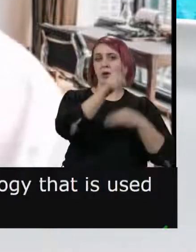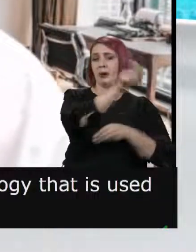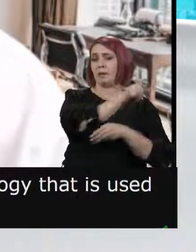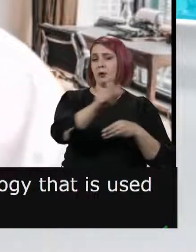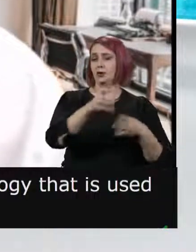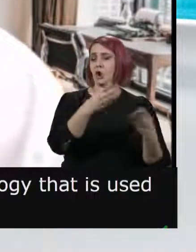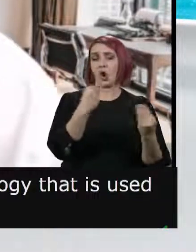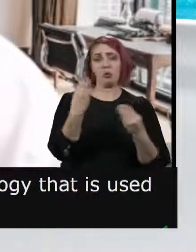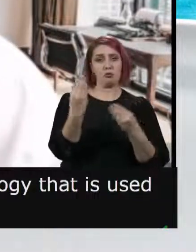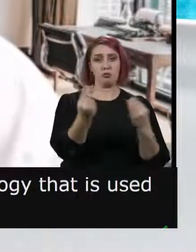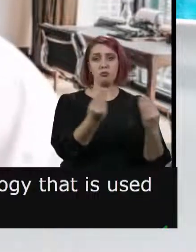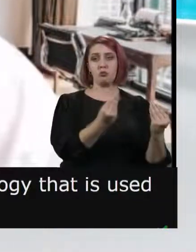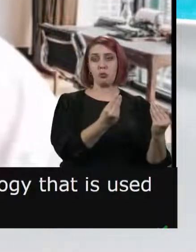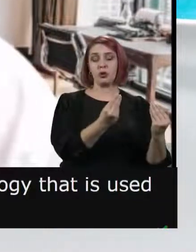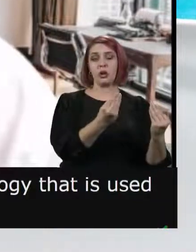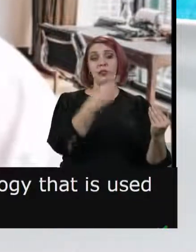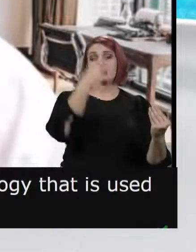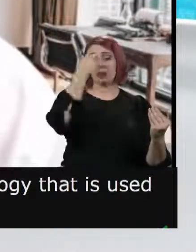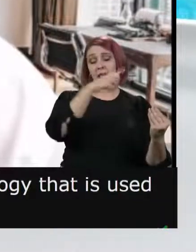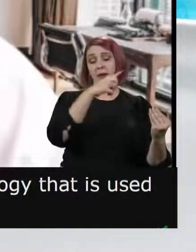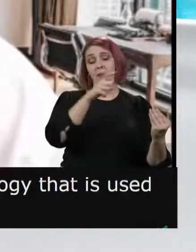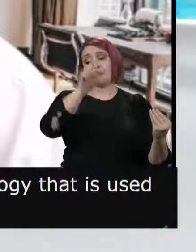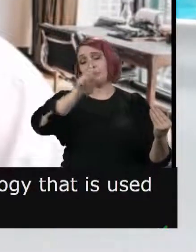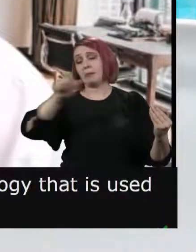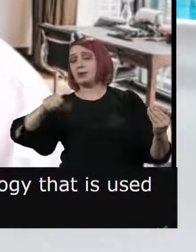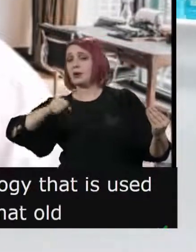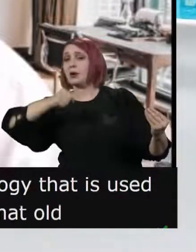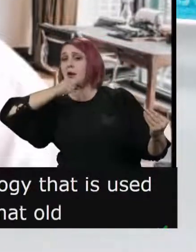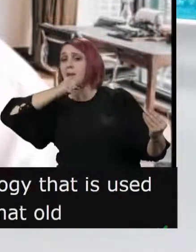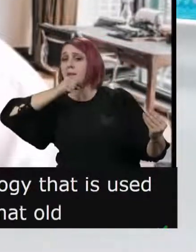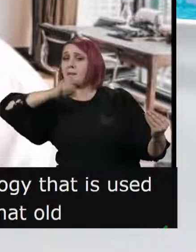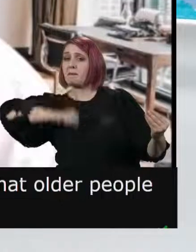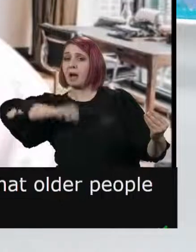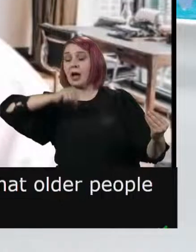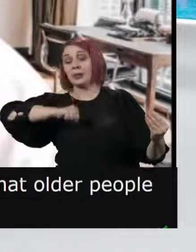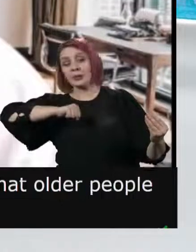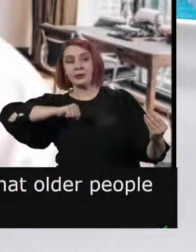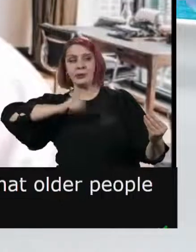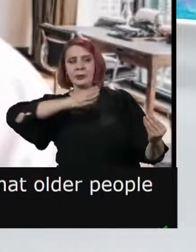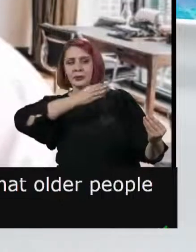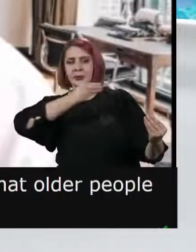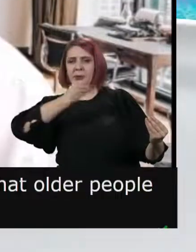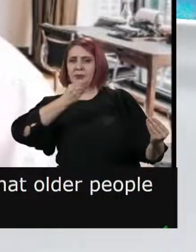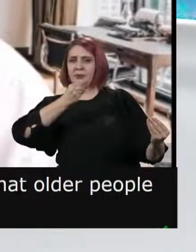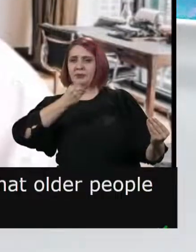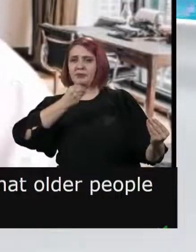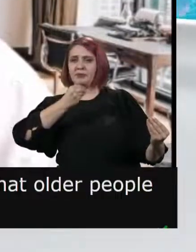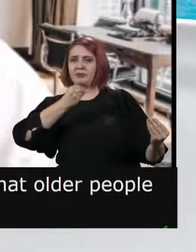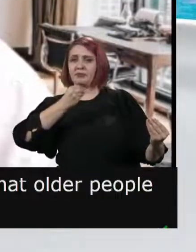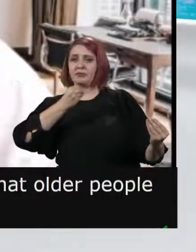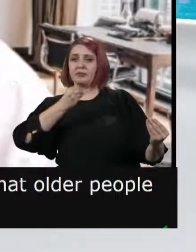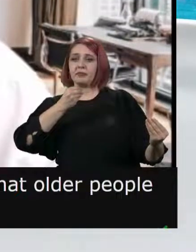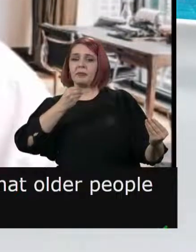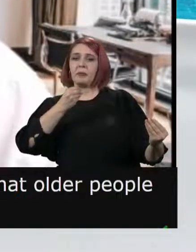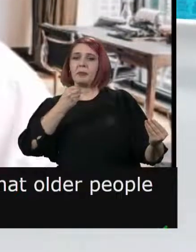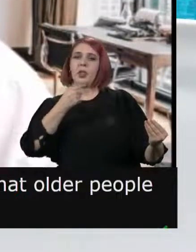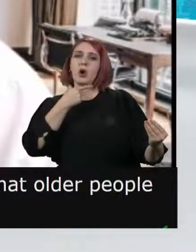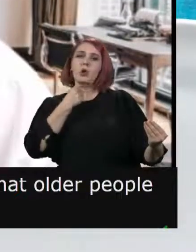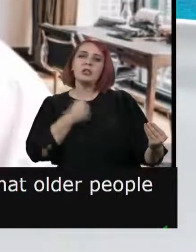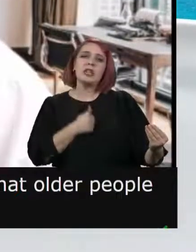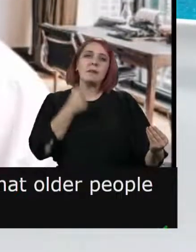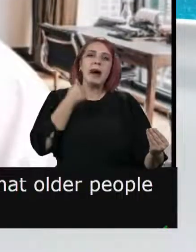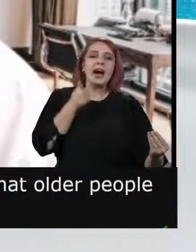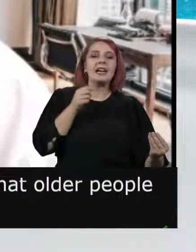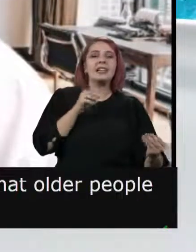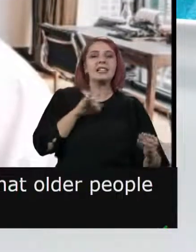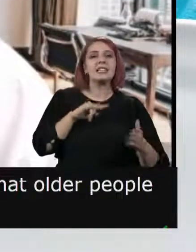that older people are quite taken to wearable technology for things like fall detection,